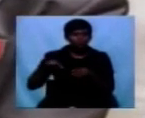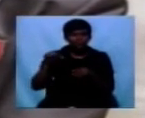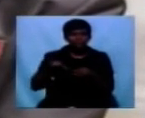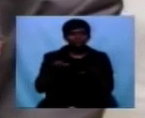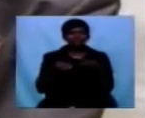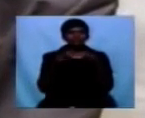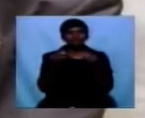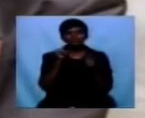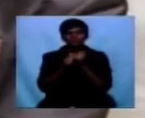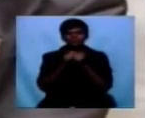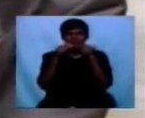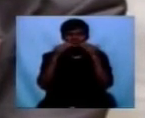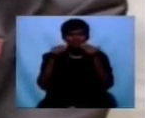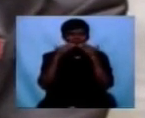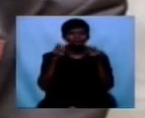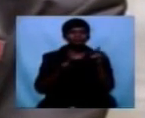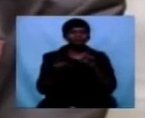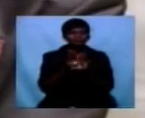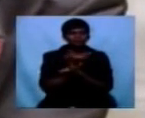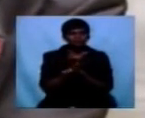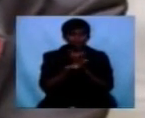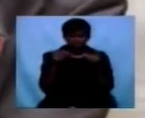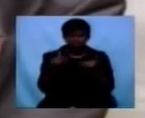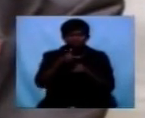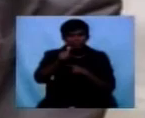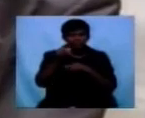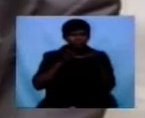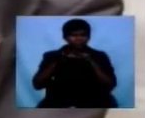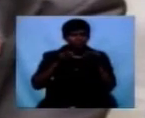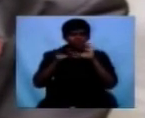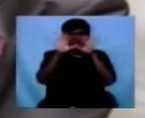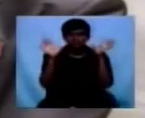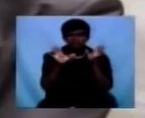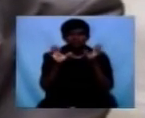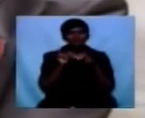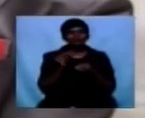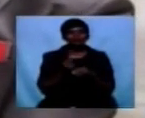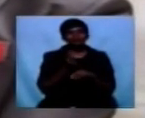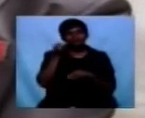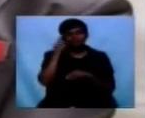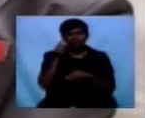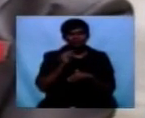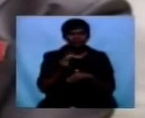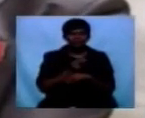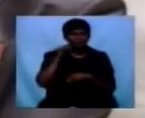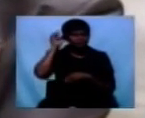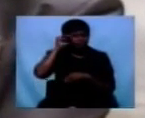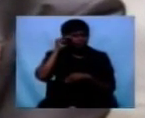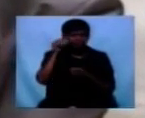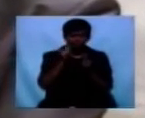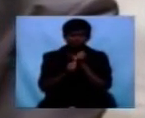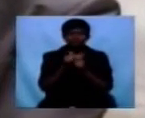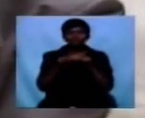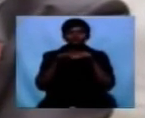that will be appreciated by the Zambian people. As you've stated, I understand that we are the ministry that is anchored